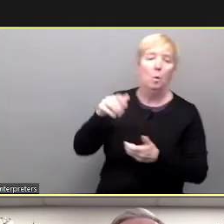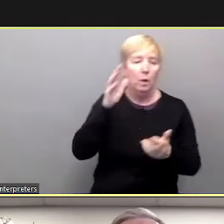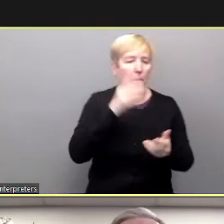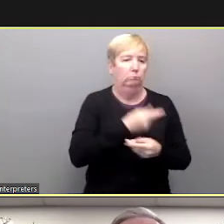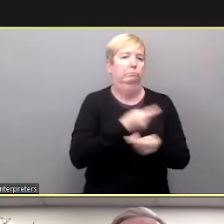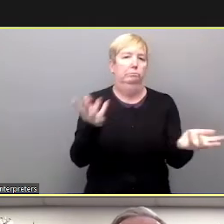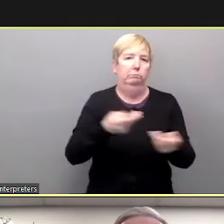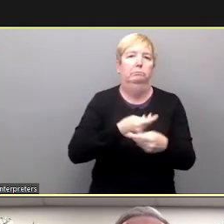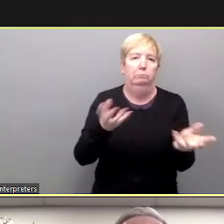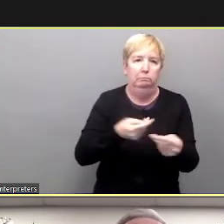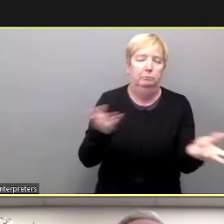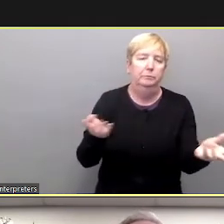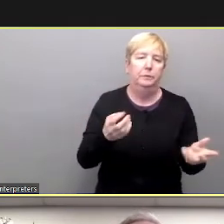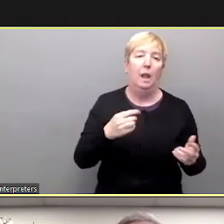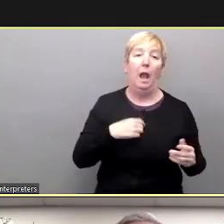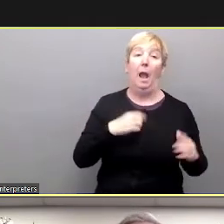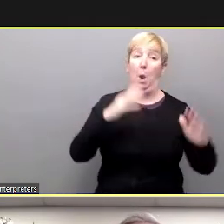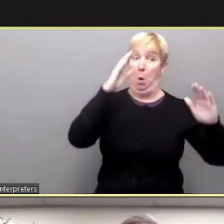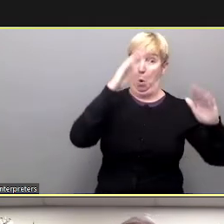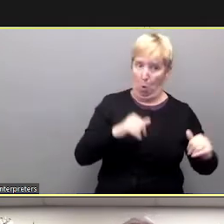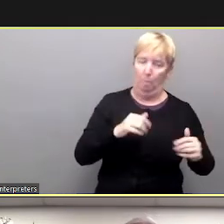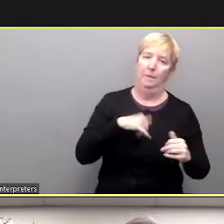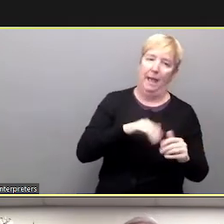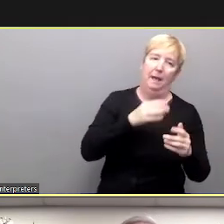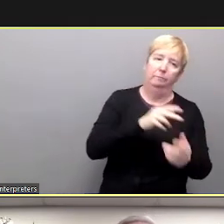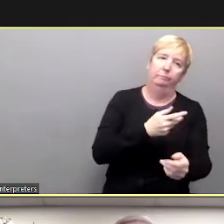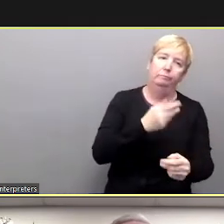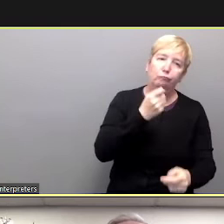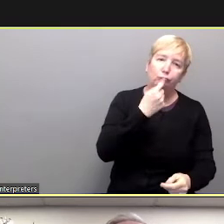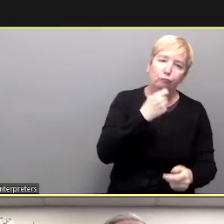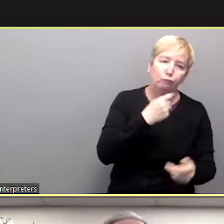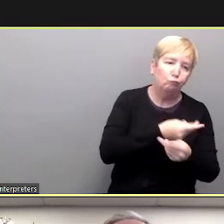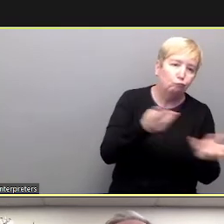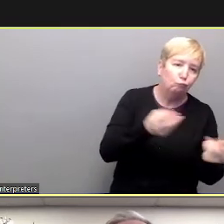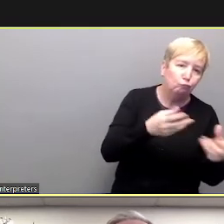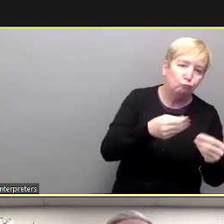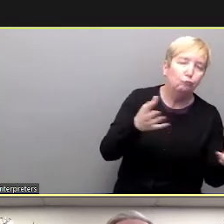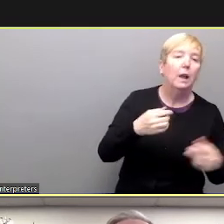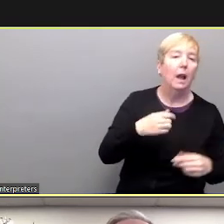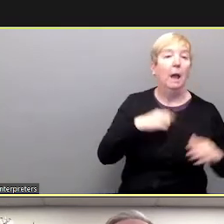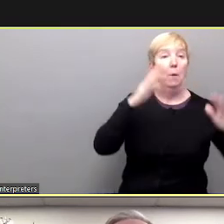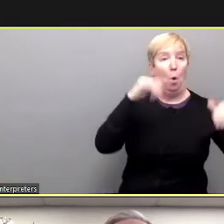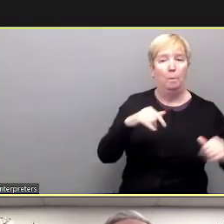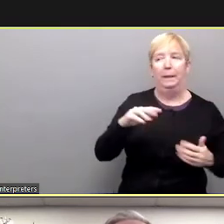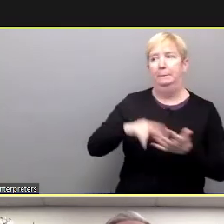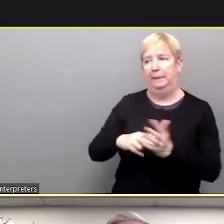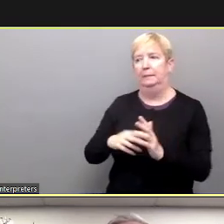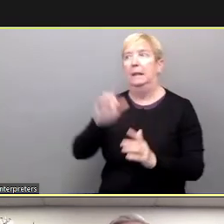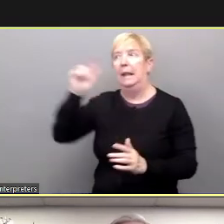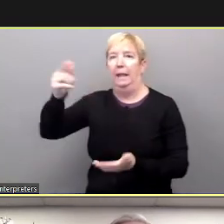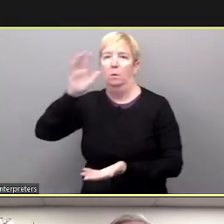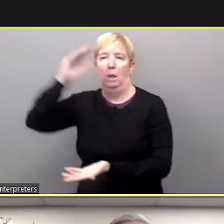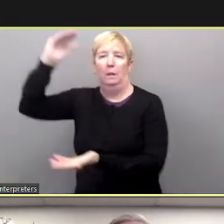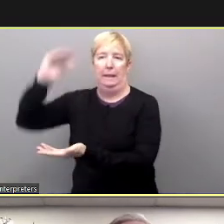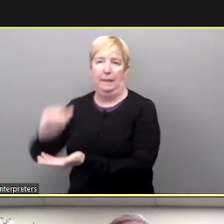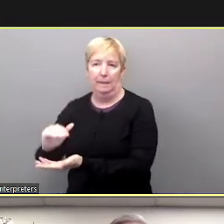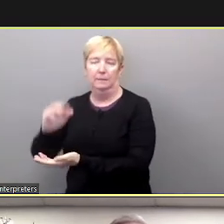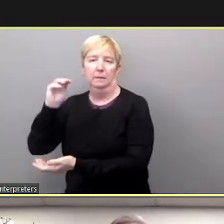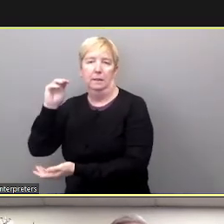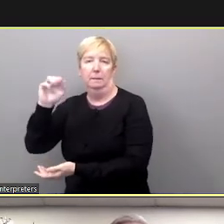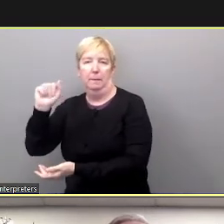agents take over most of the work that monoclonal antibodies are doing for us now.